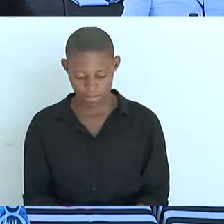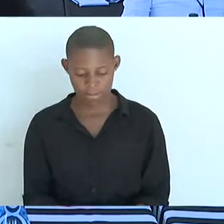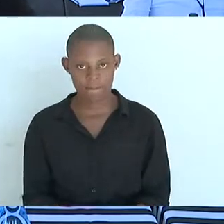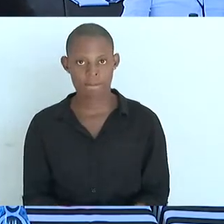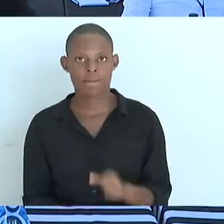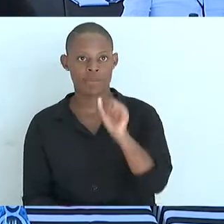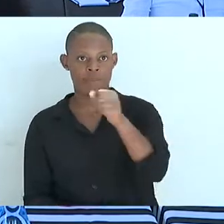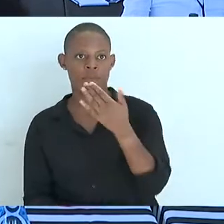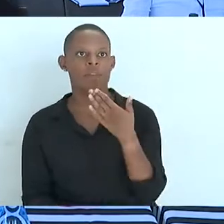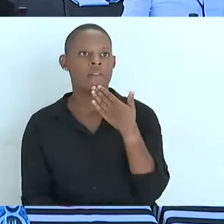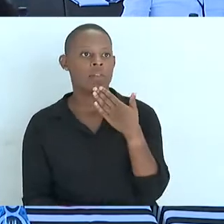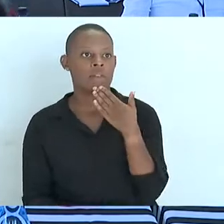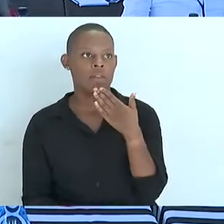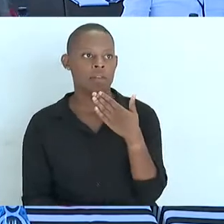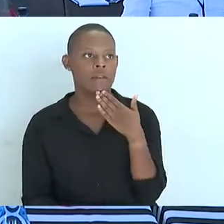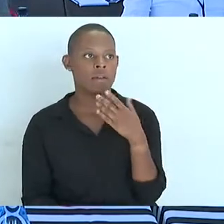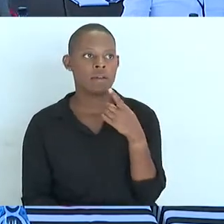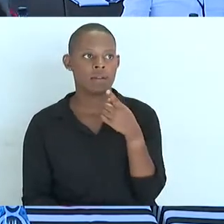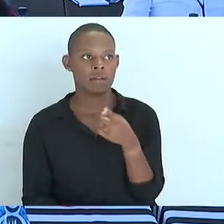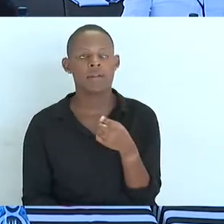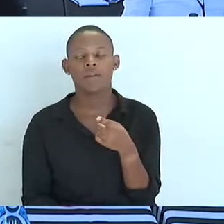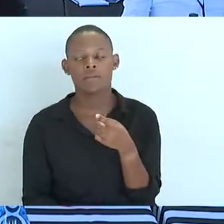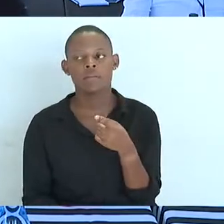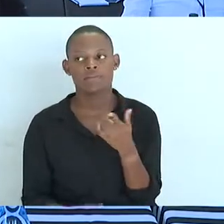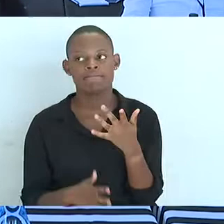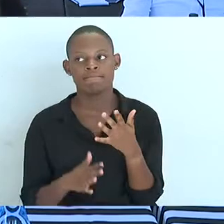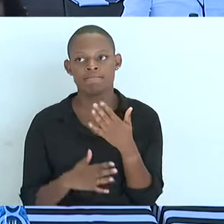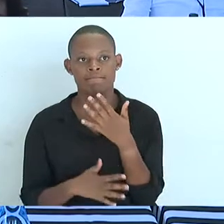Thank you very much, Mr. Vimba,